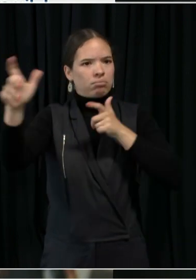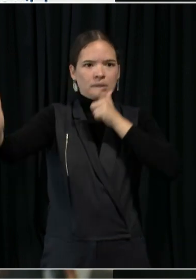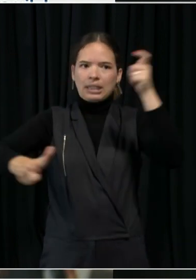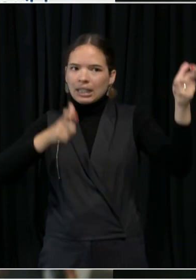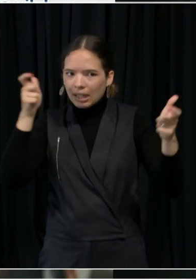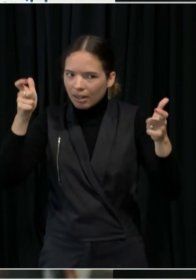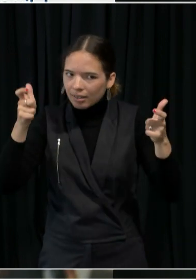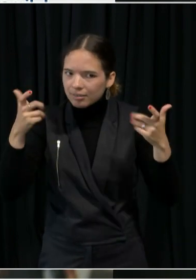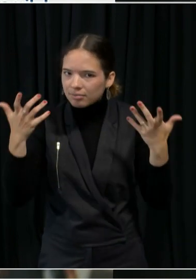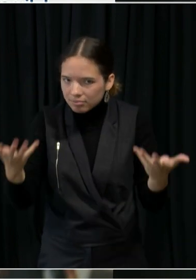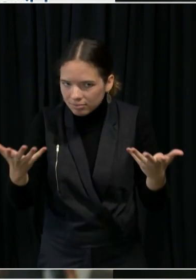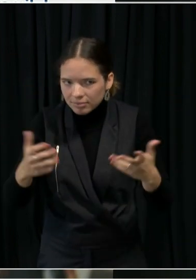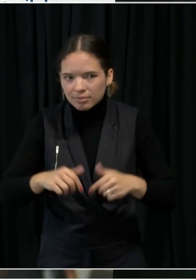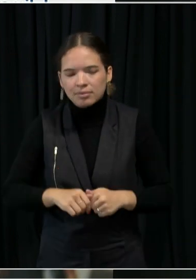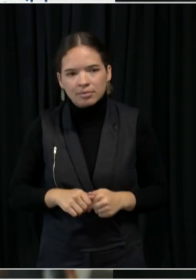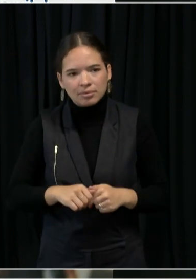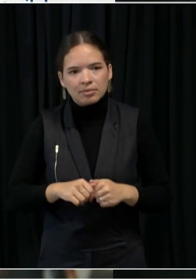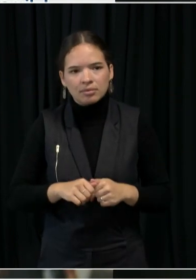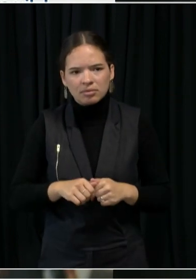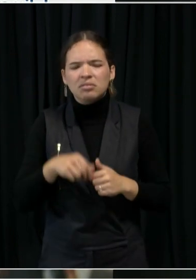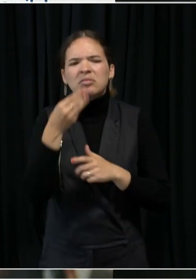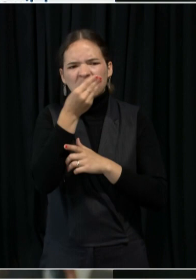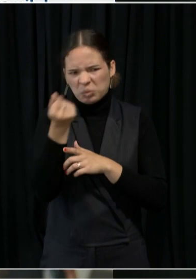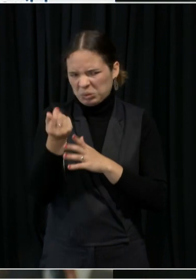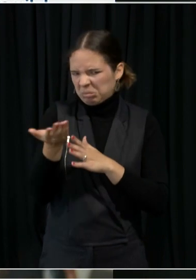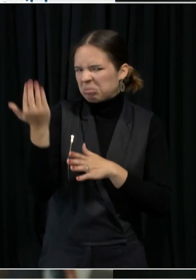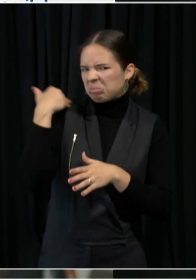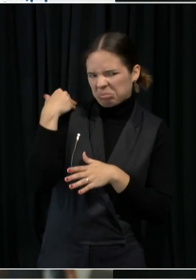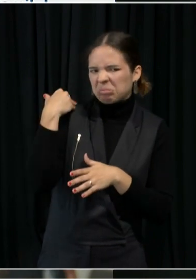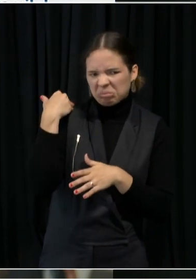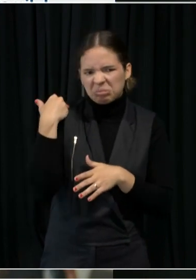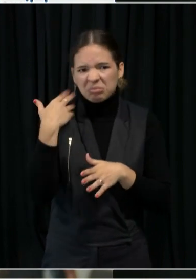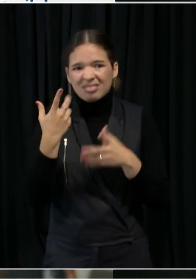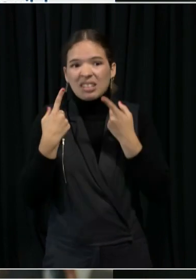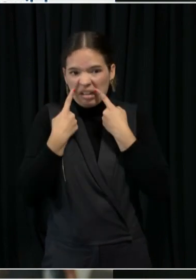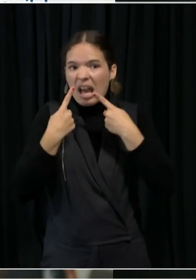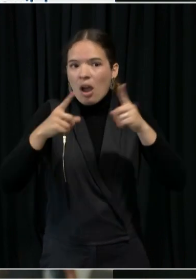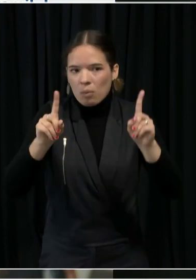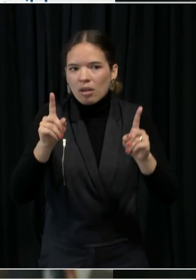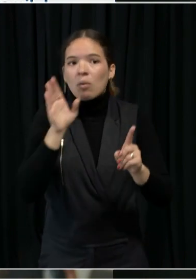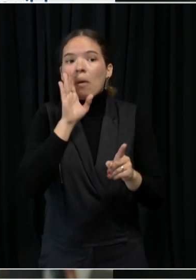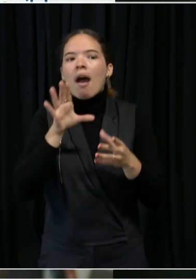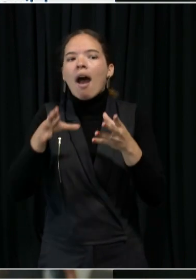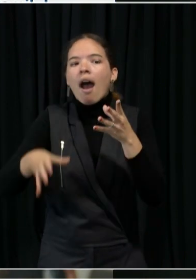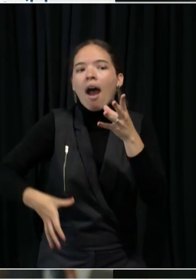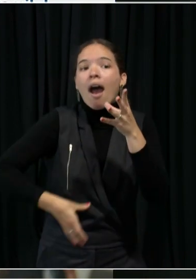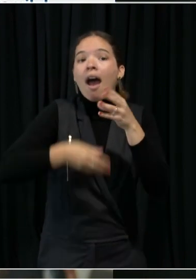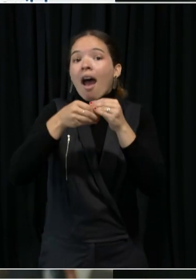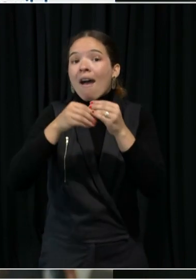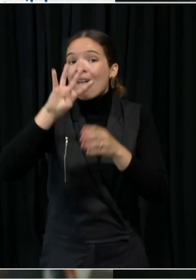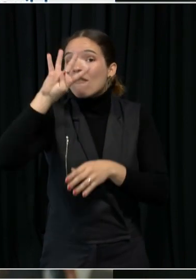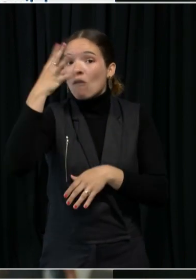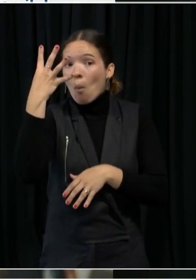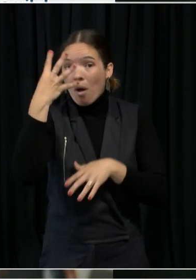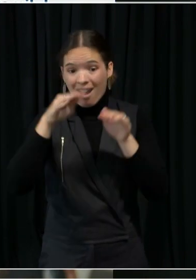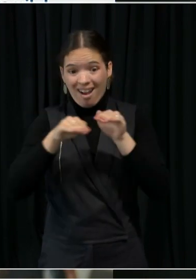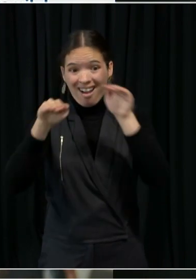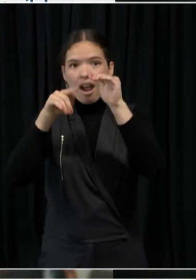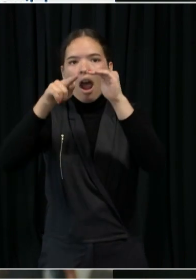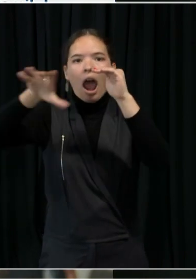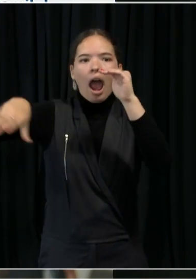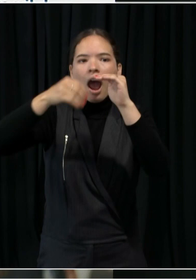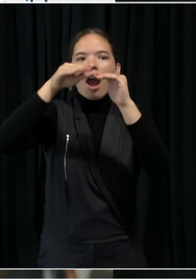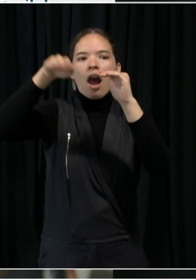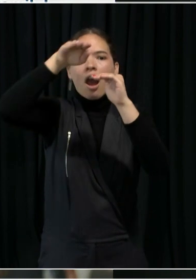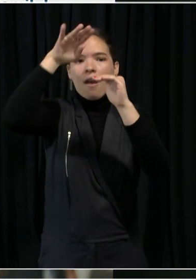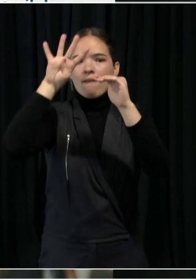So just a couple of weeks ago, we announced that we would be adding a 4th floor to the hospital,